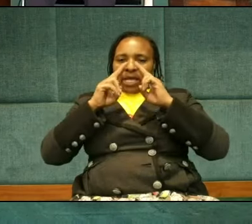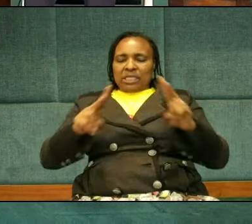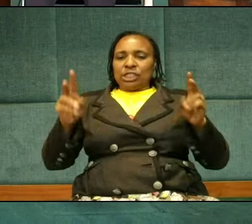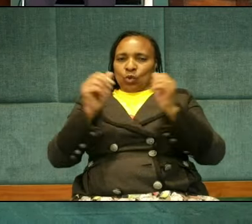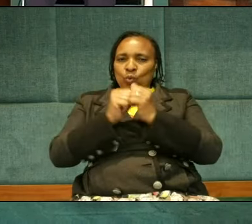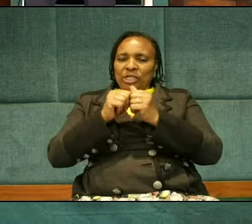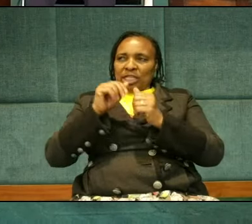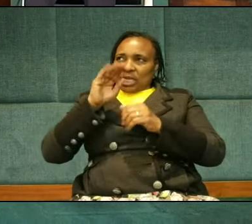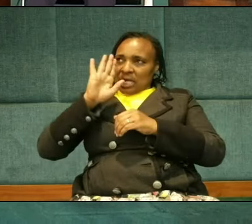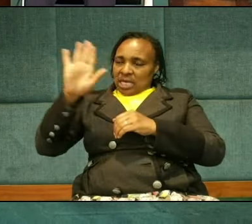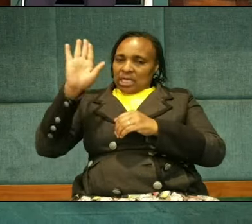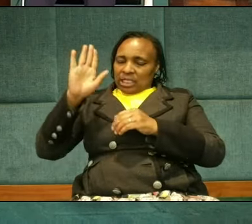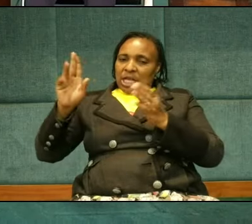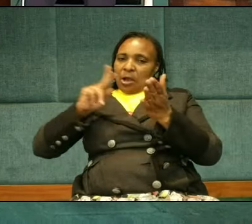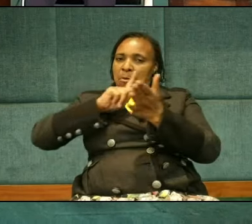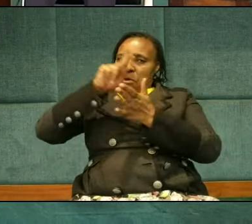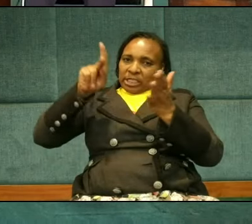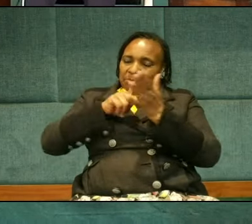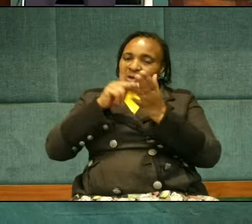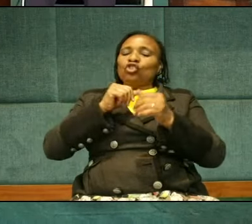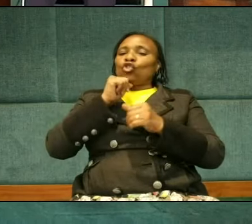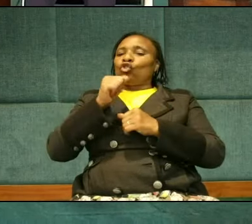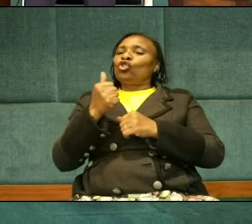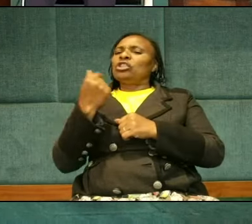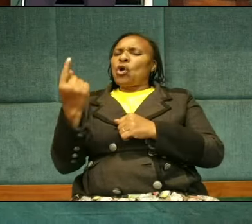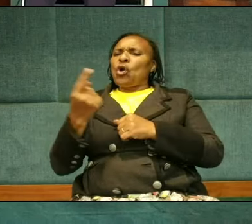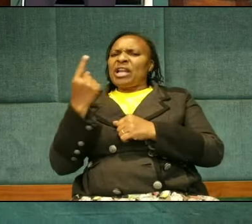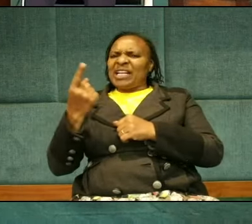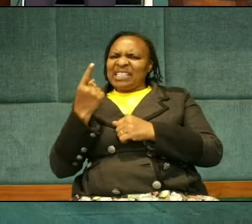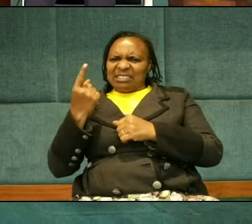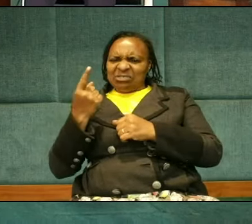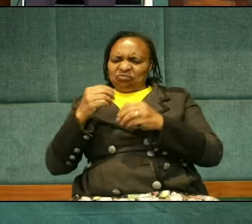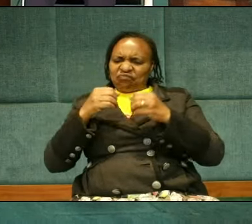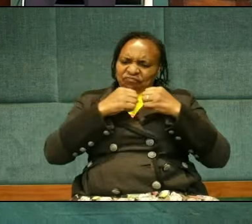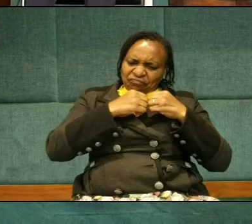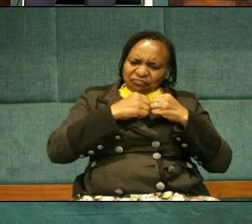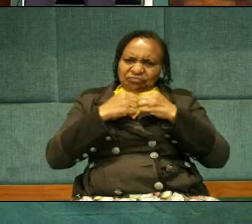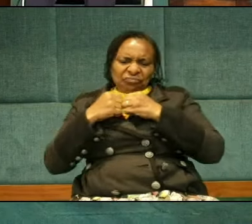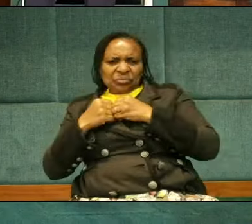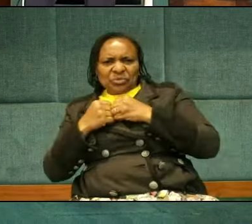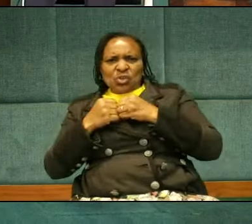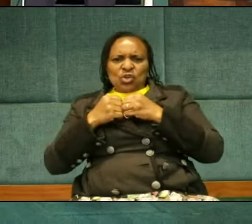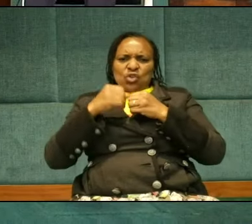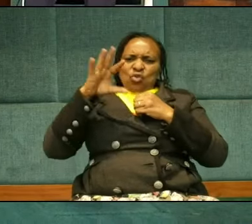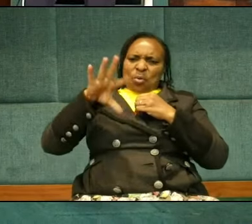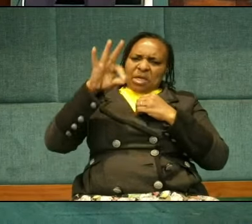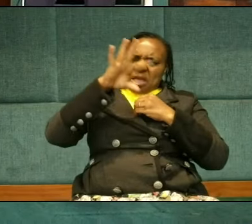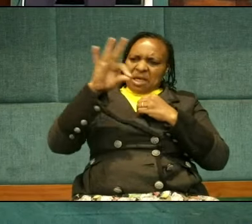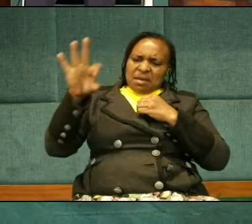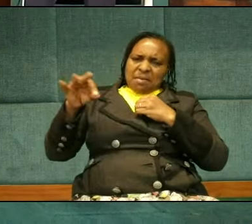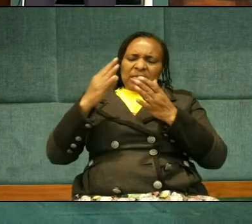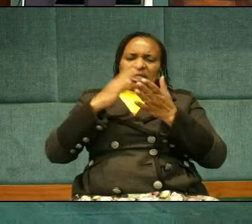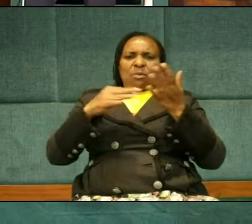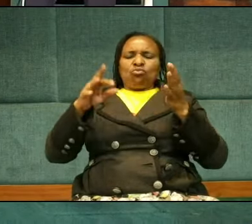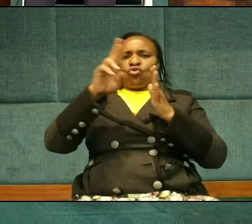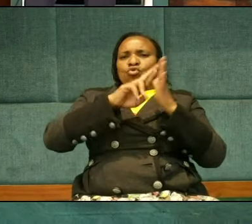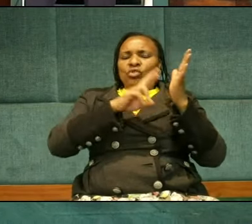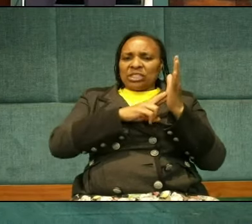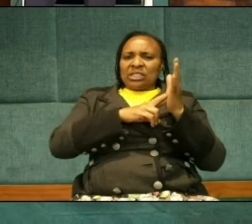his principles and not just to struggle to follow a set of rules and regulations and